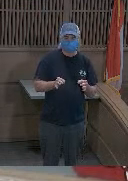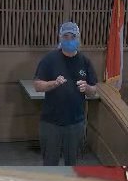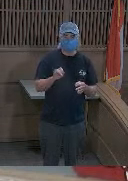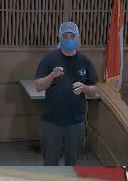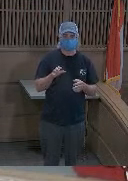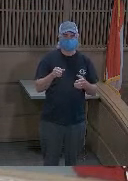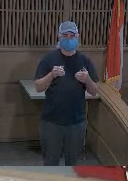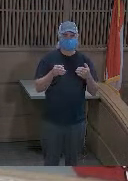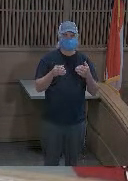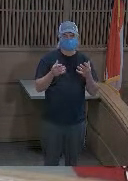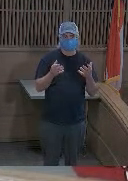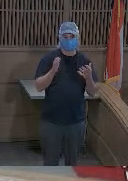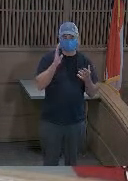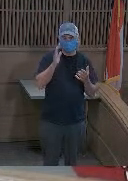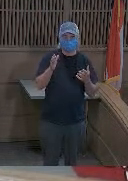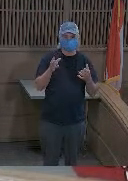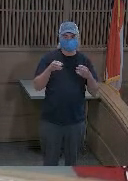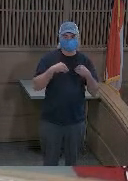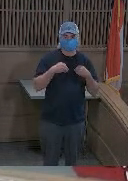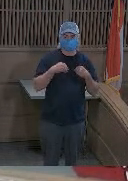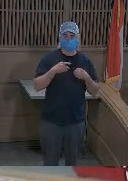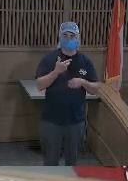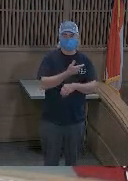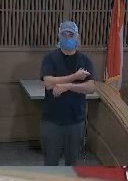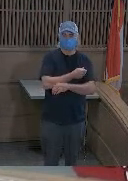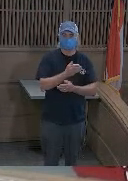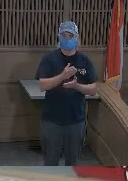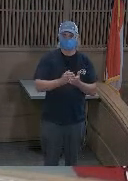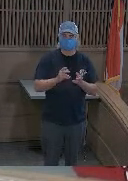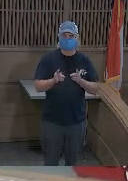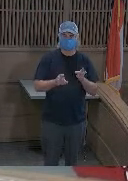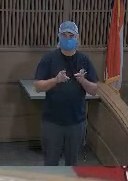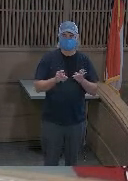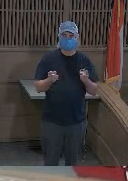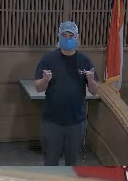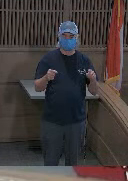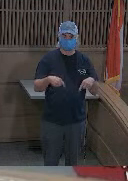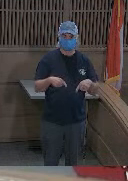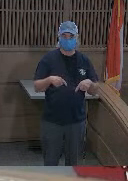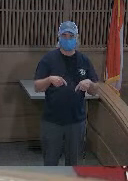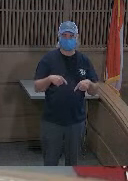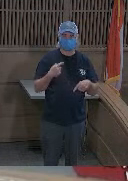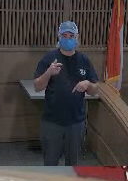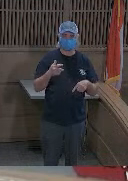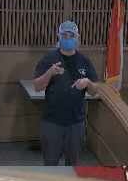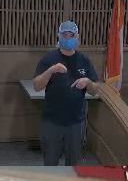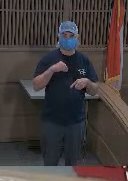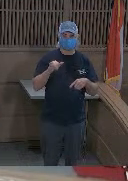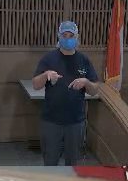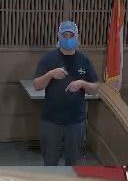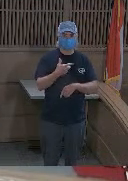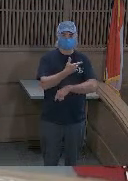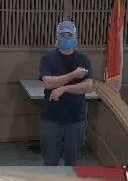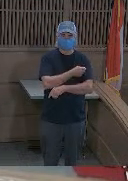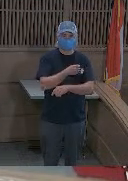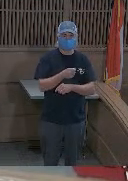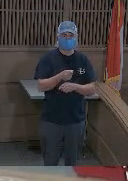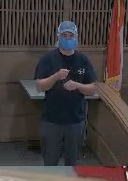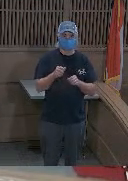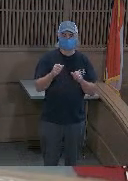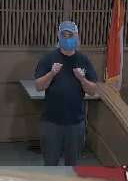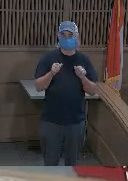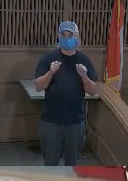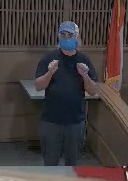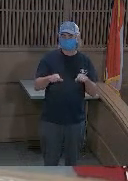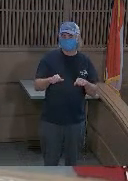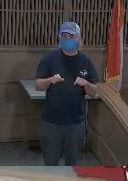because every day people are coming in to get the vaccine who were eligible months ago. And we hear their stories,